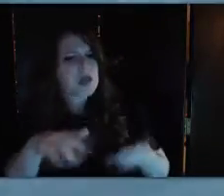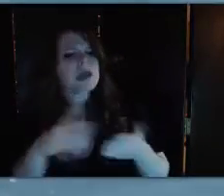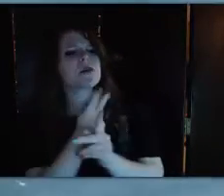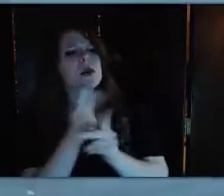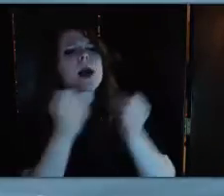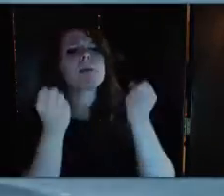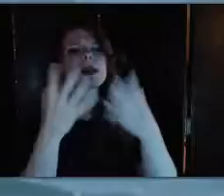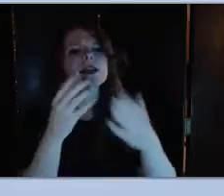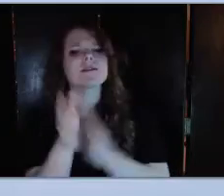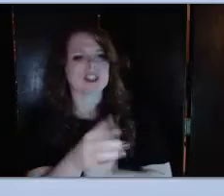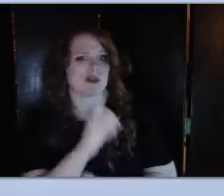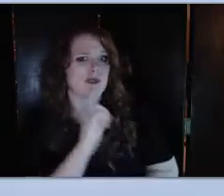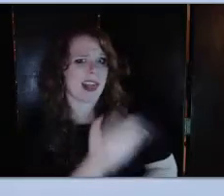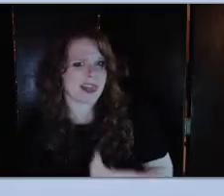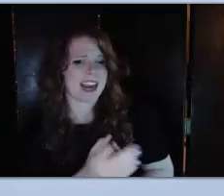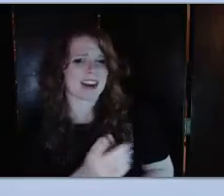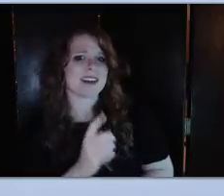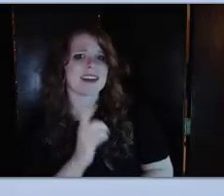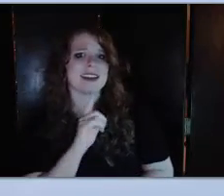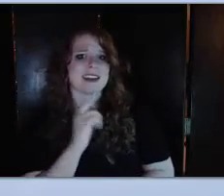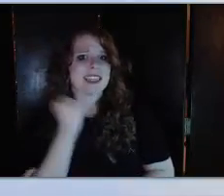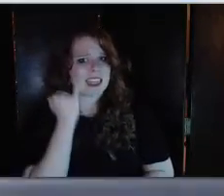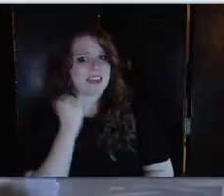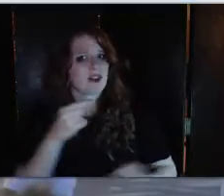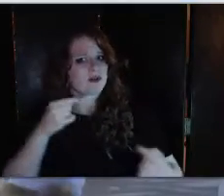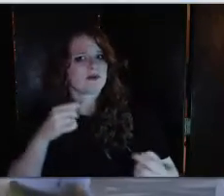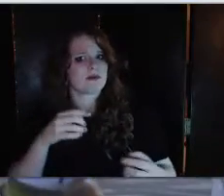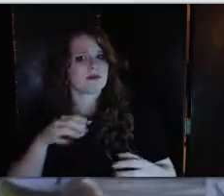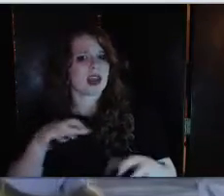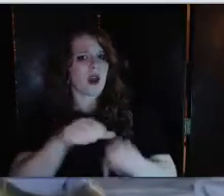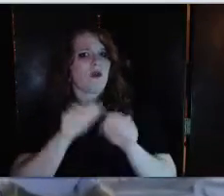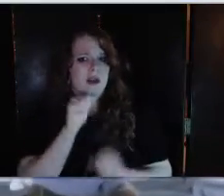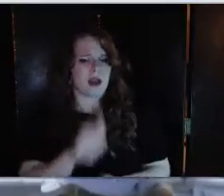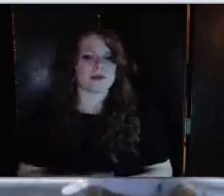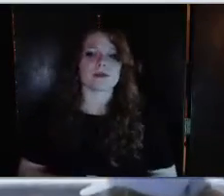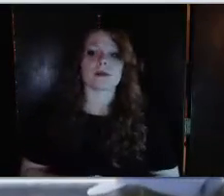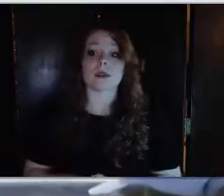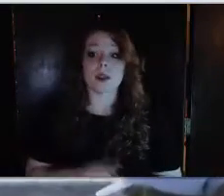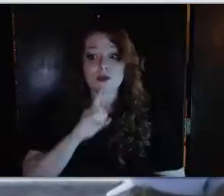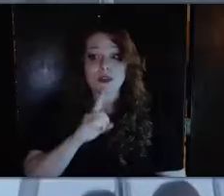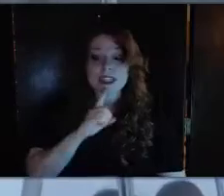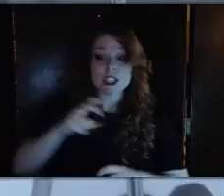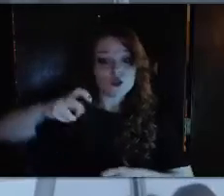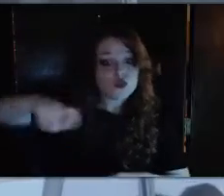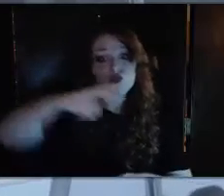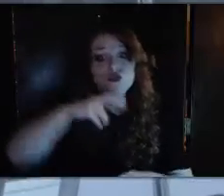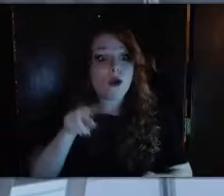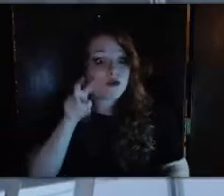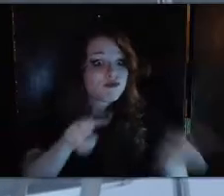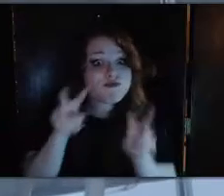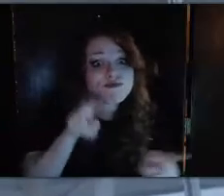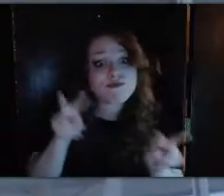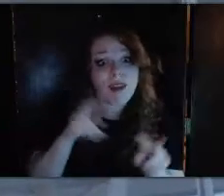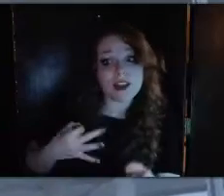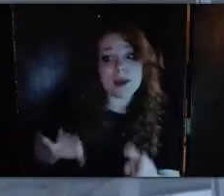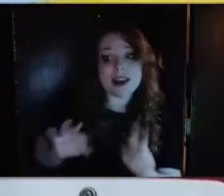of the ocean to see if there's really an impact. On the other side of the debate are tourist and travel businesses that are benefiting